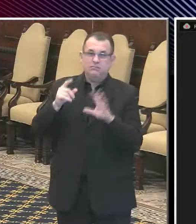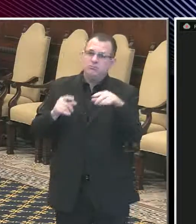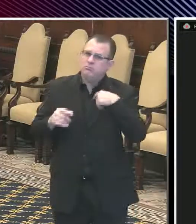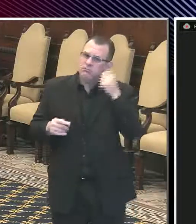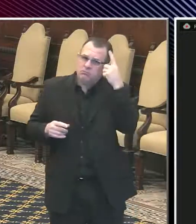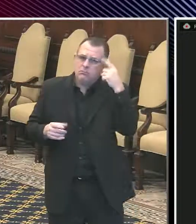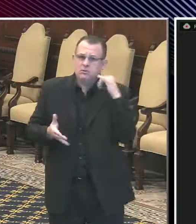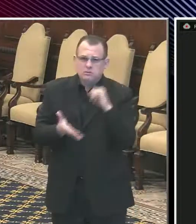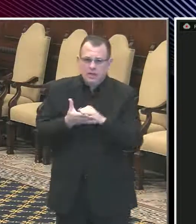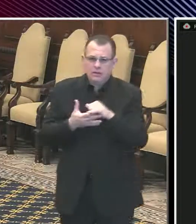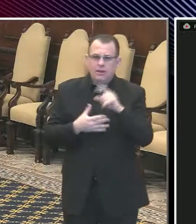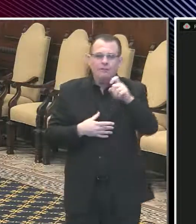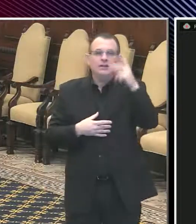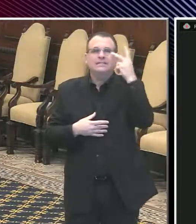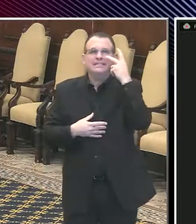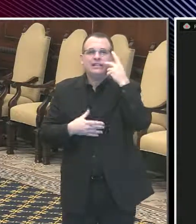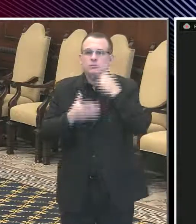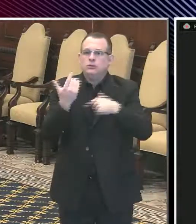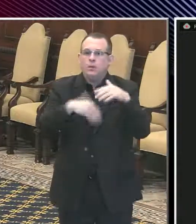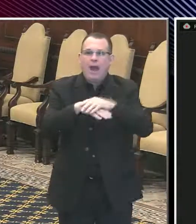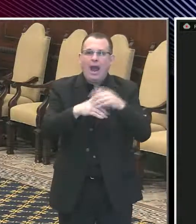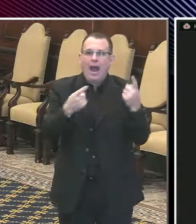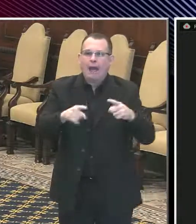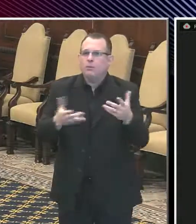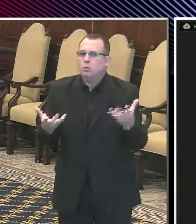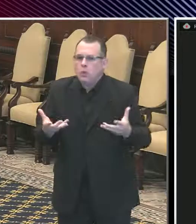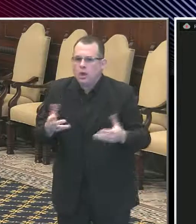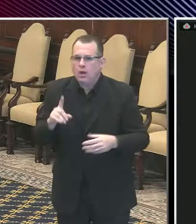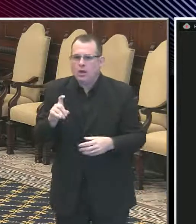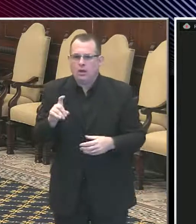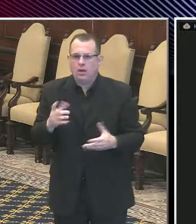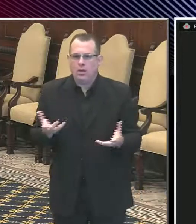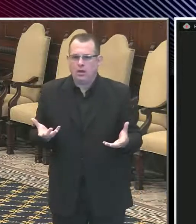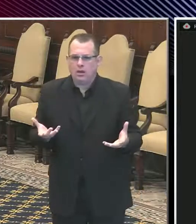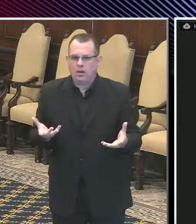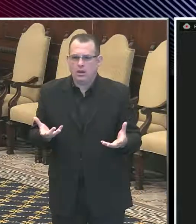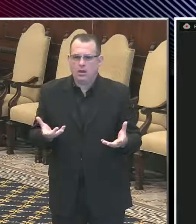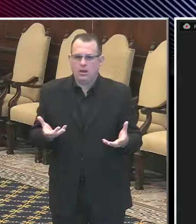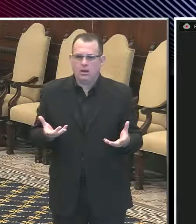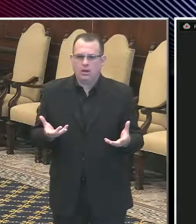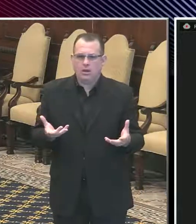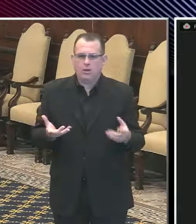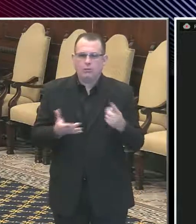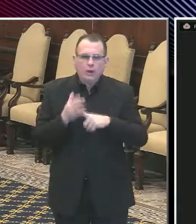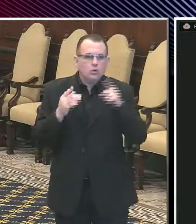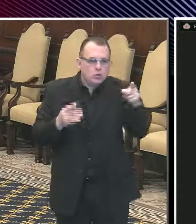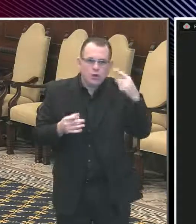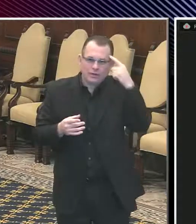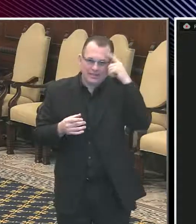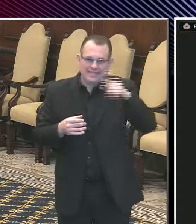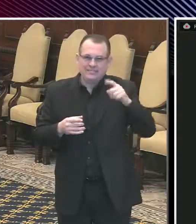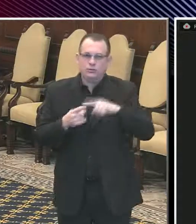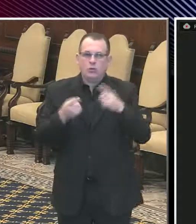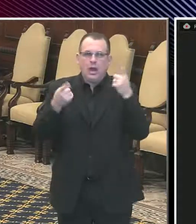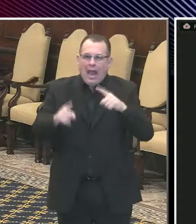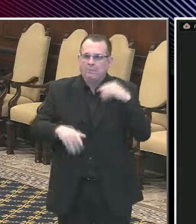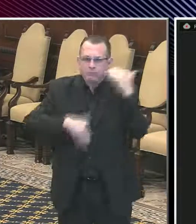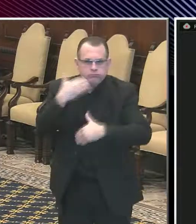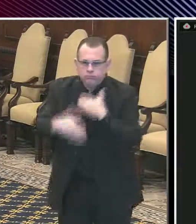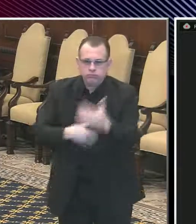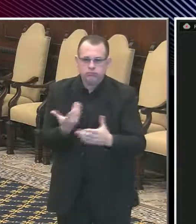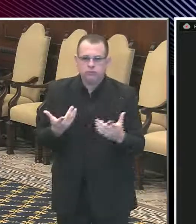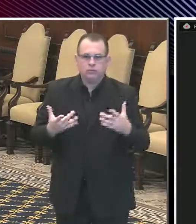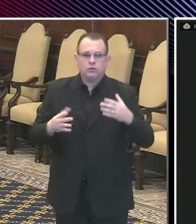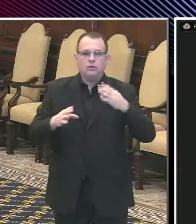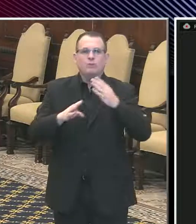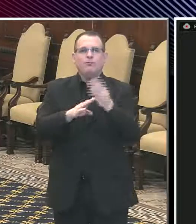happen? I know you said you have questions still just about all of this and how it would work. What do you think needs to happen before we even get into any of these